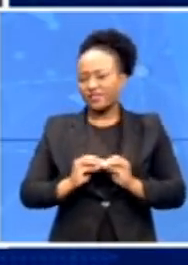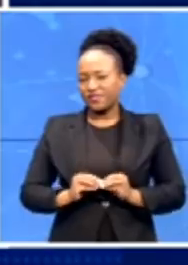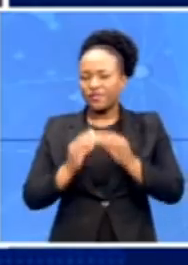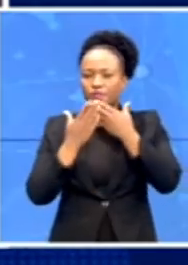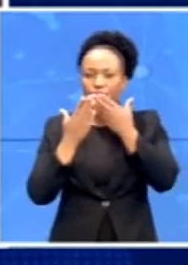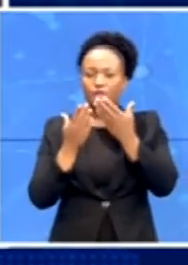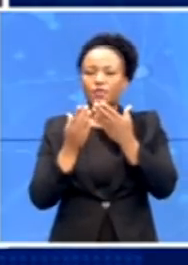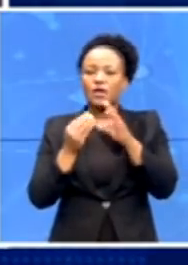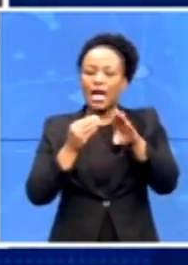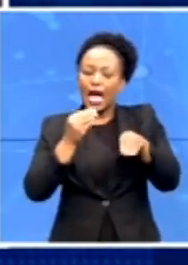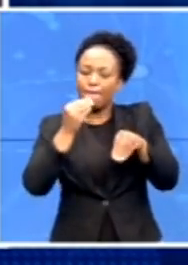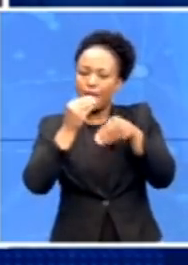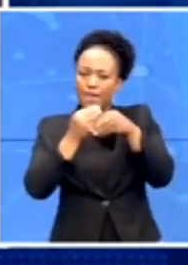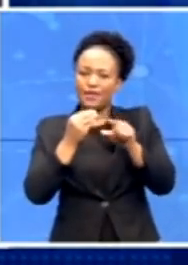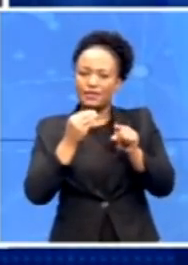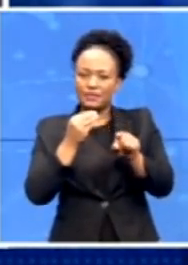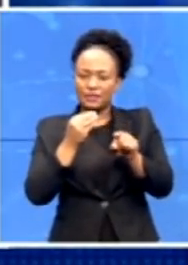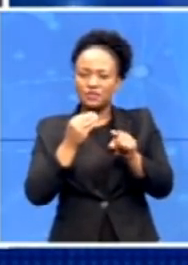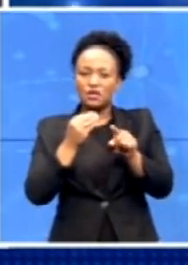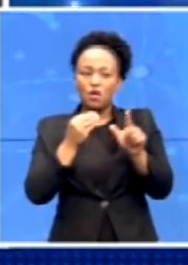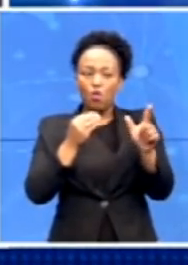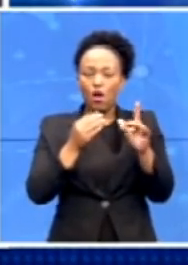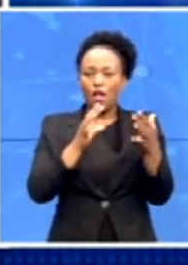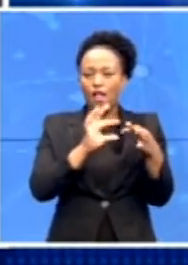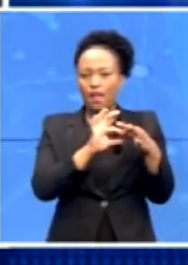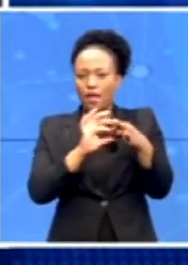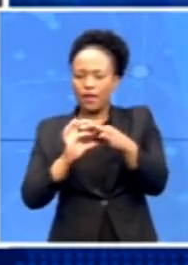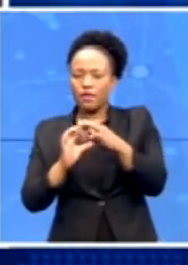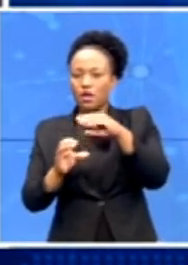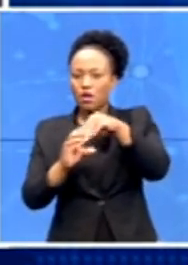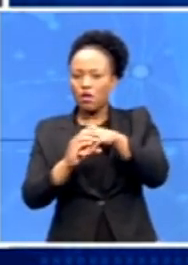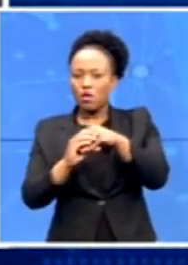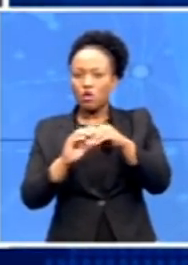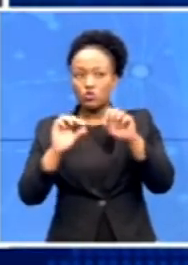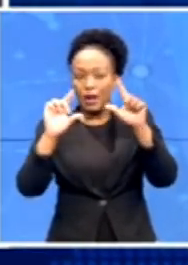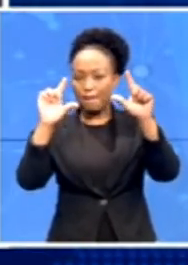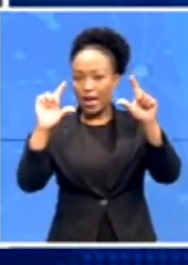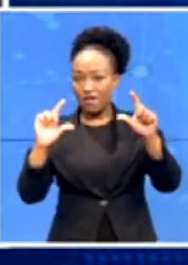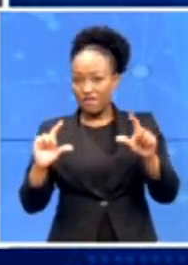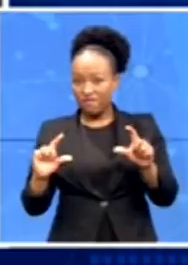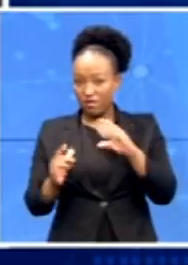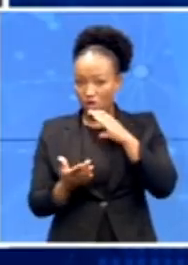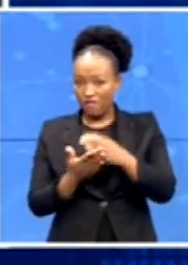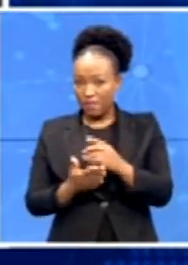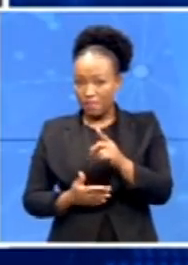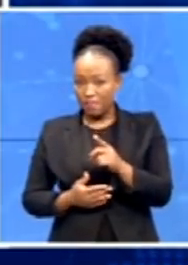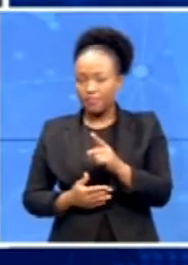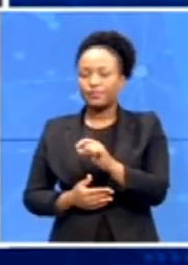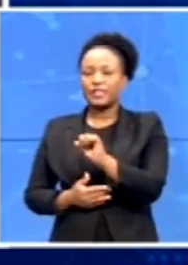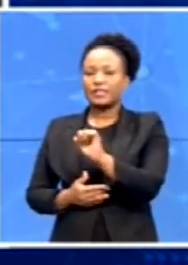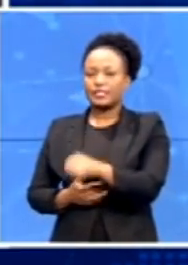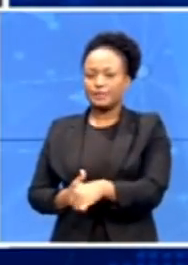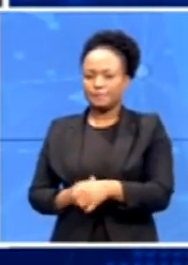of these paragraphs. Do you confirm that, Mr. Jacobus? Yes, Council. Then paragraph